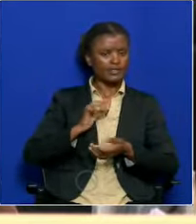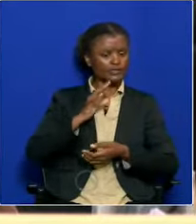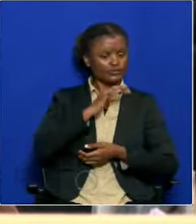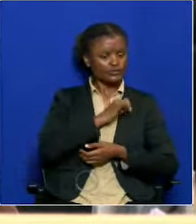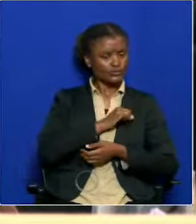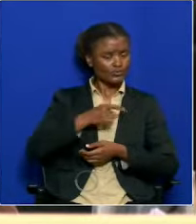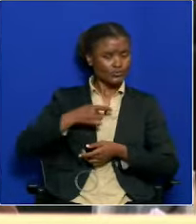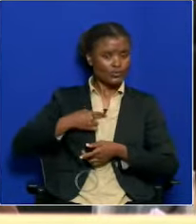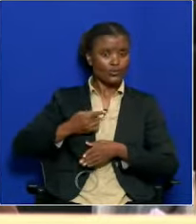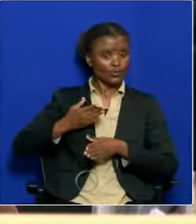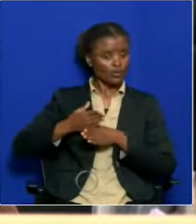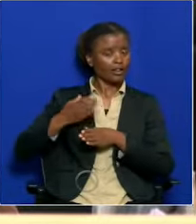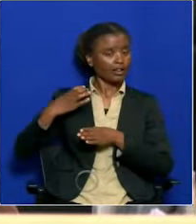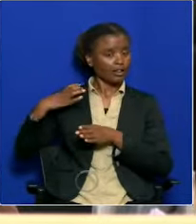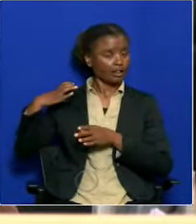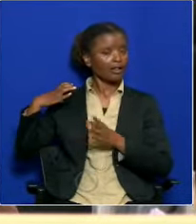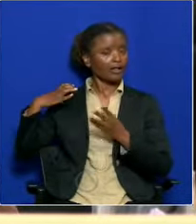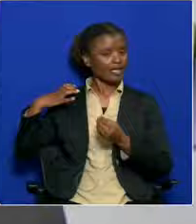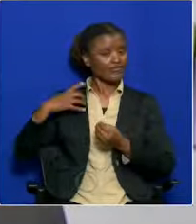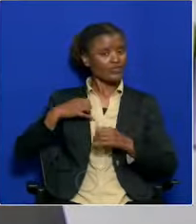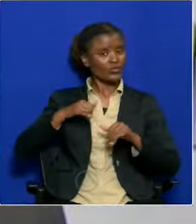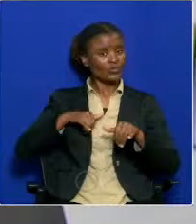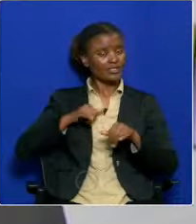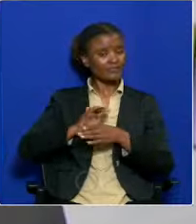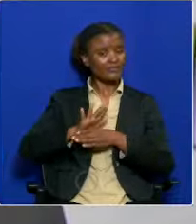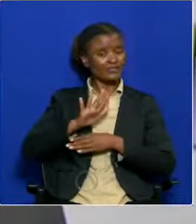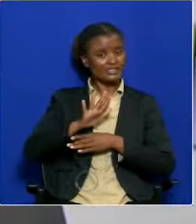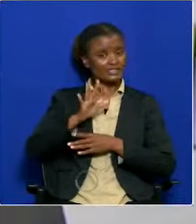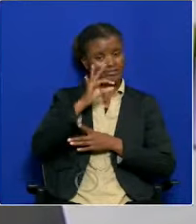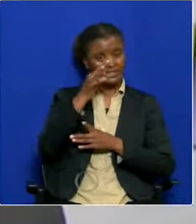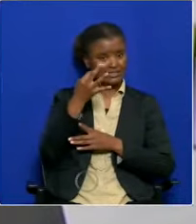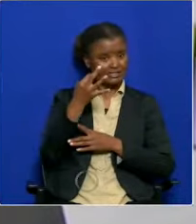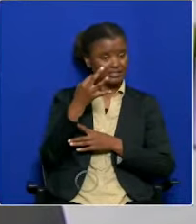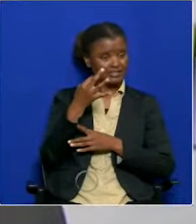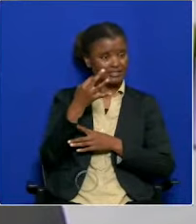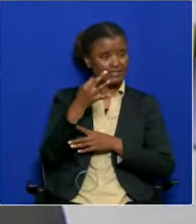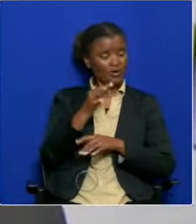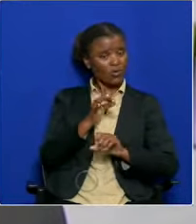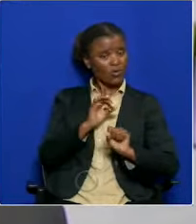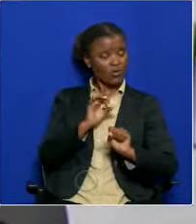on a call, as opposed to just saying, call me back when the meeting is over.